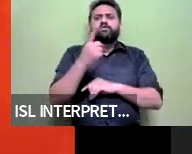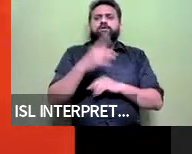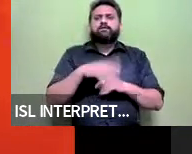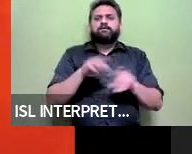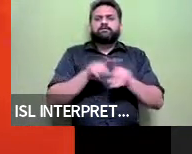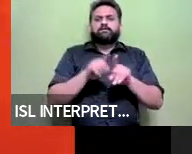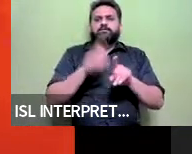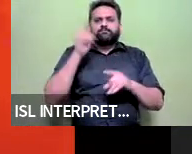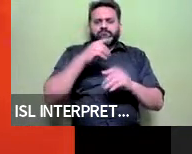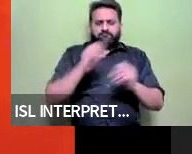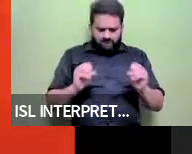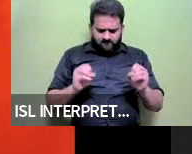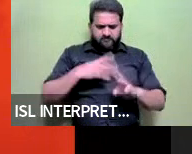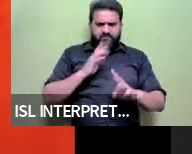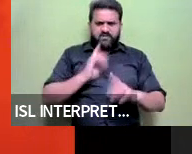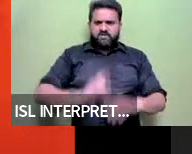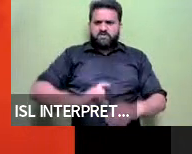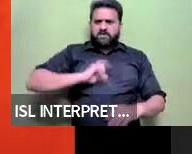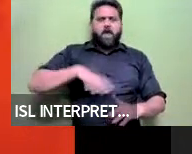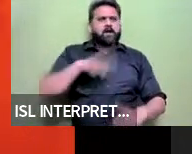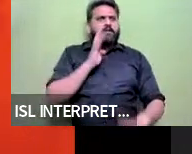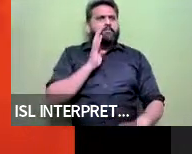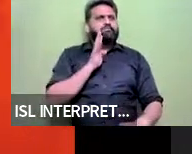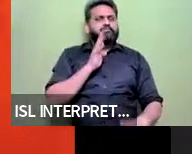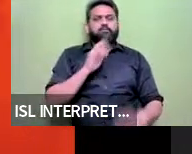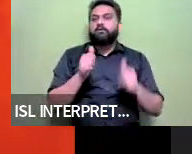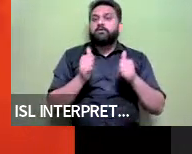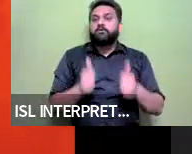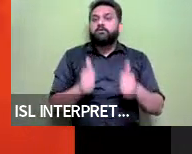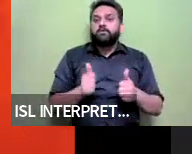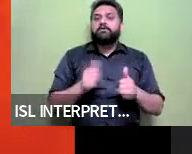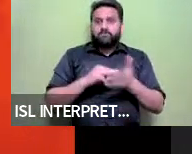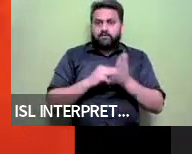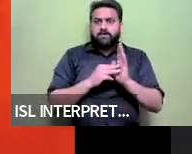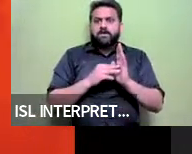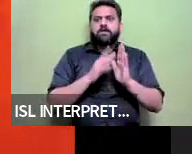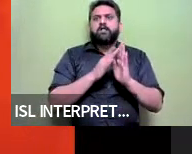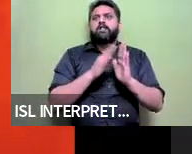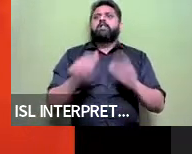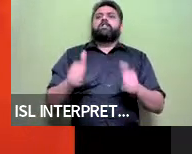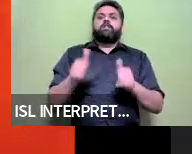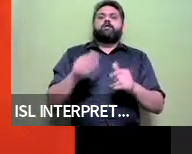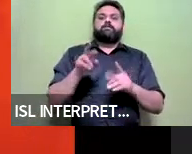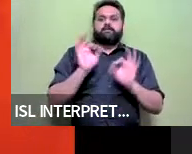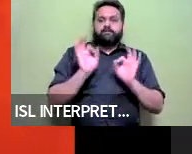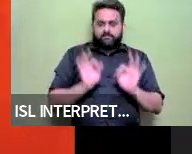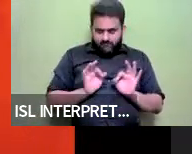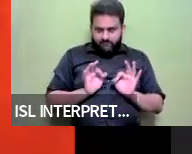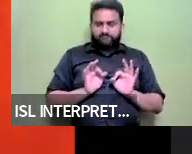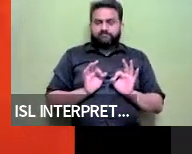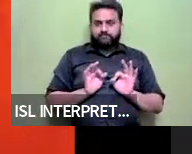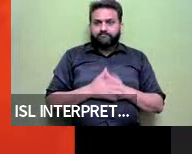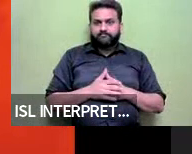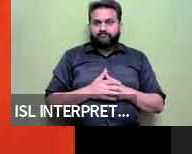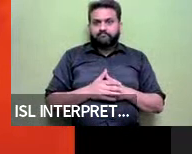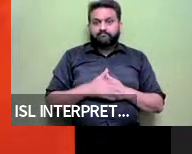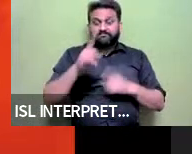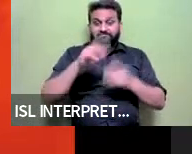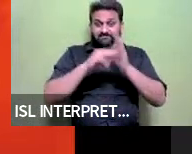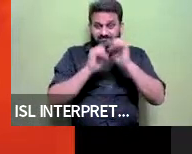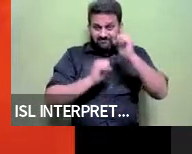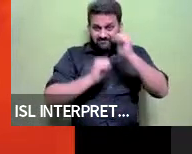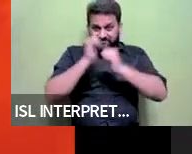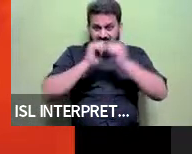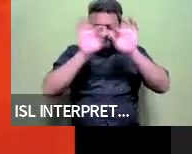very good start, confident start, well begun, half done. And this is the one thing you need. So a structure, a good